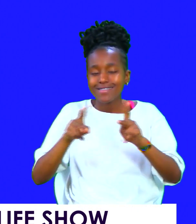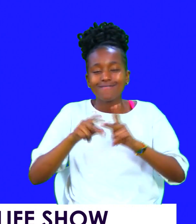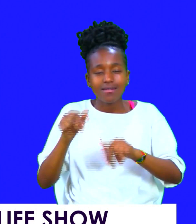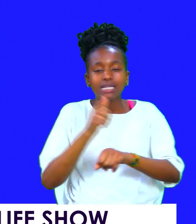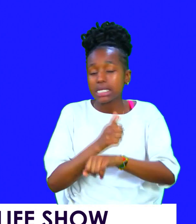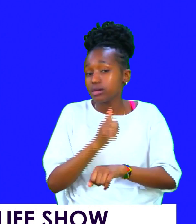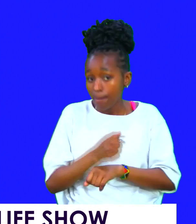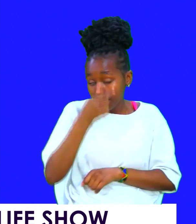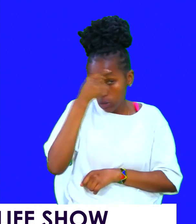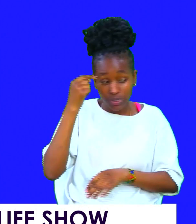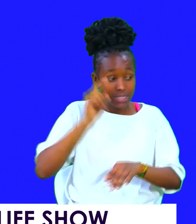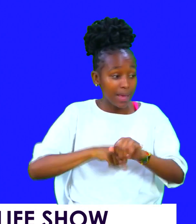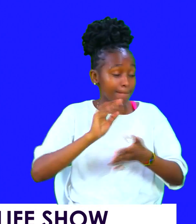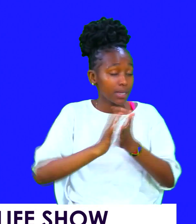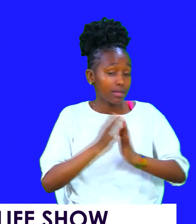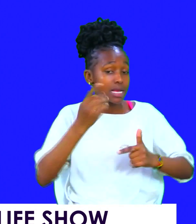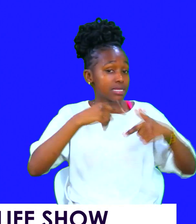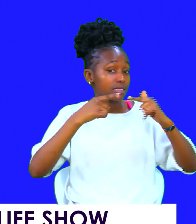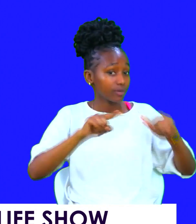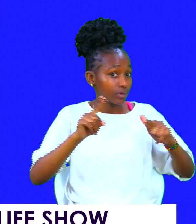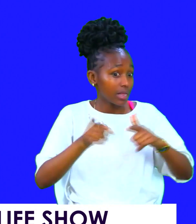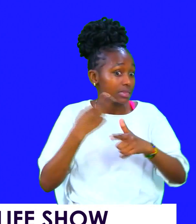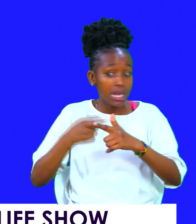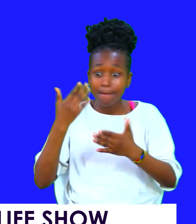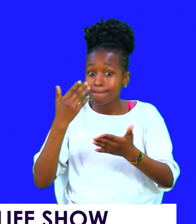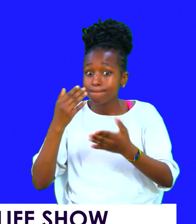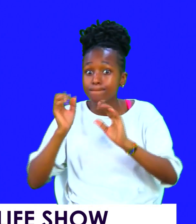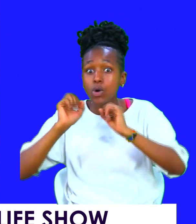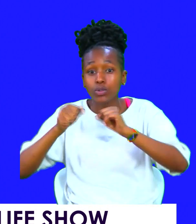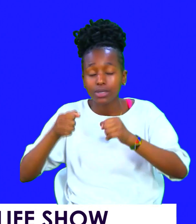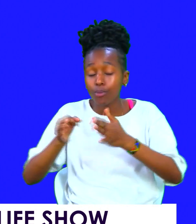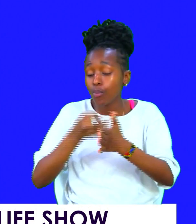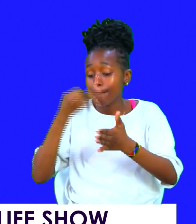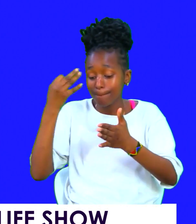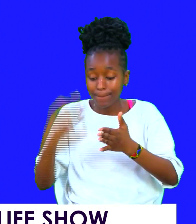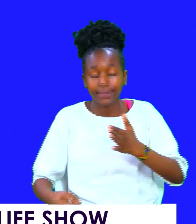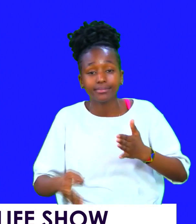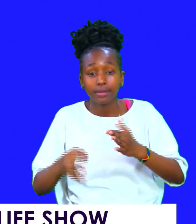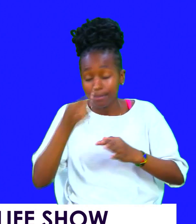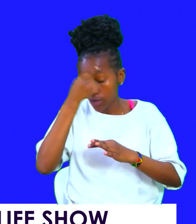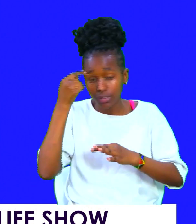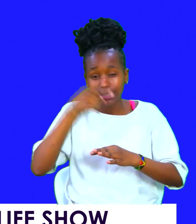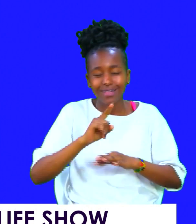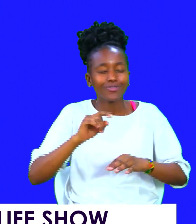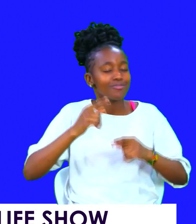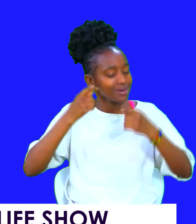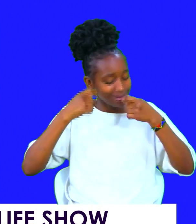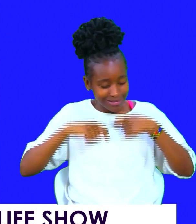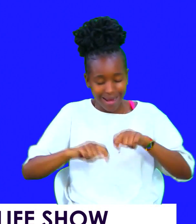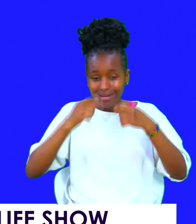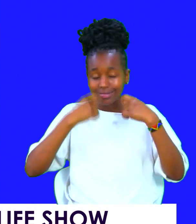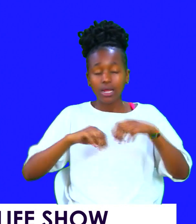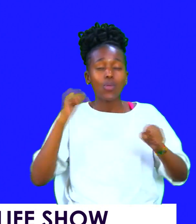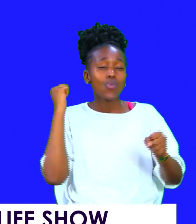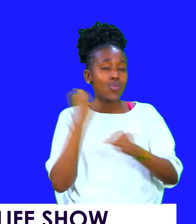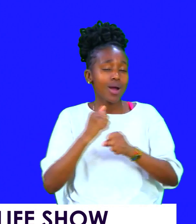It is in your success that lies your greatest downfall. You've fought for that